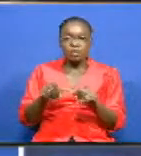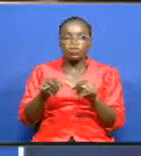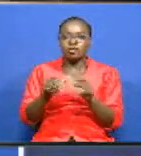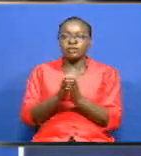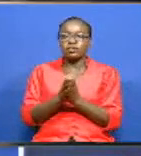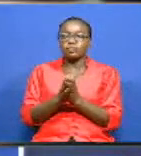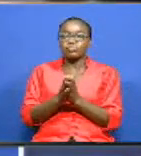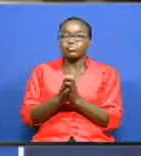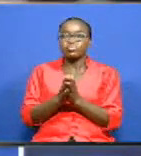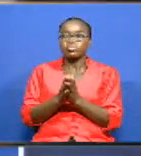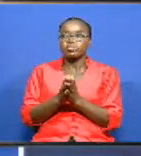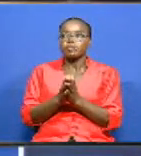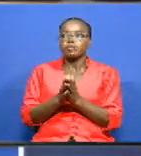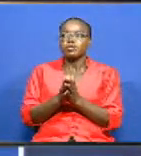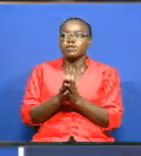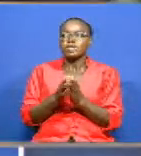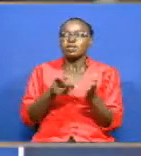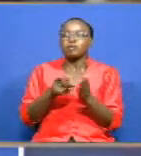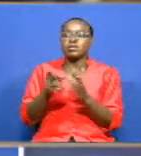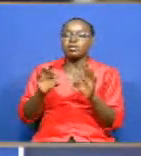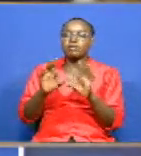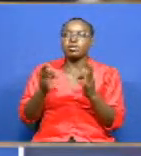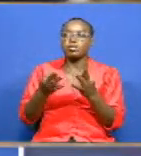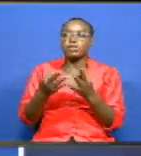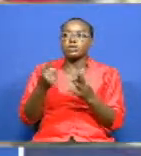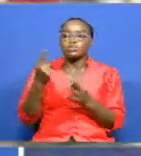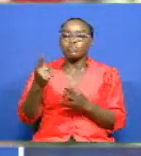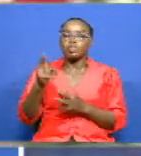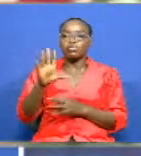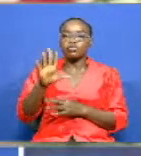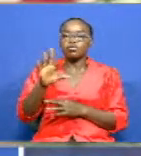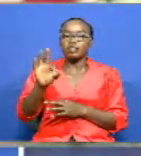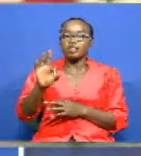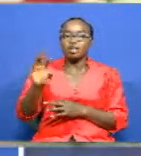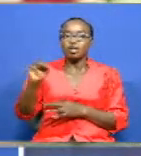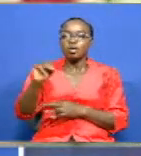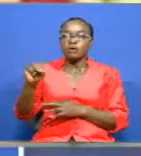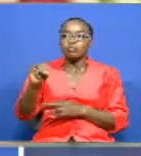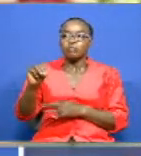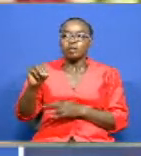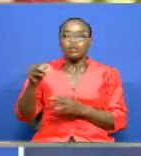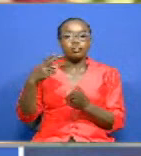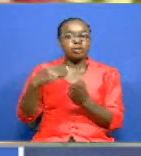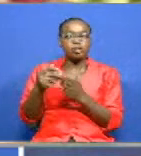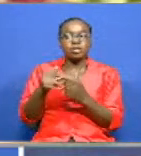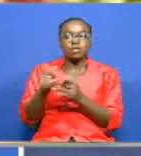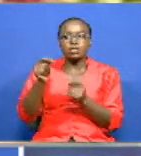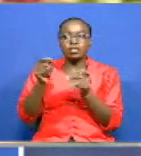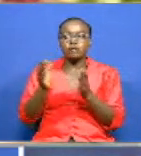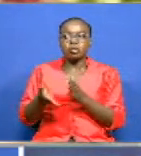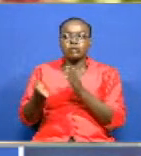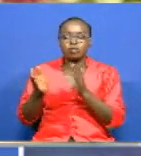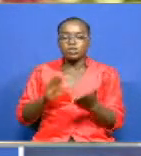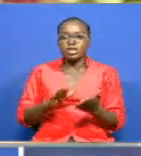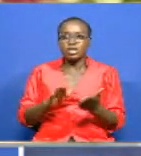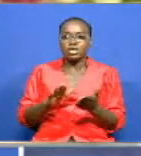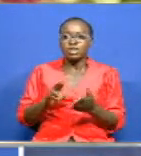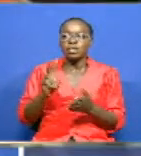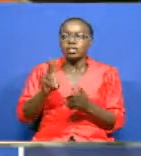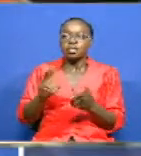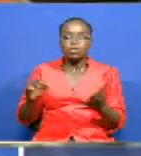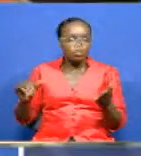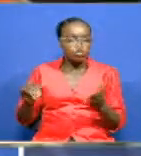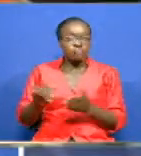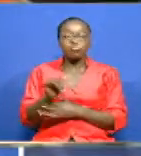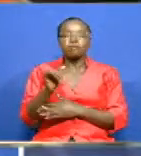such, Boeing is to pay families 153 million shillings for each victim who perished in the two ill-fated